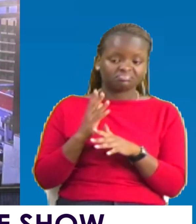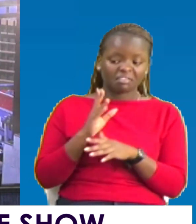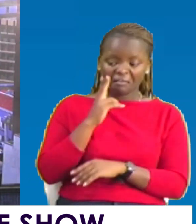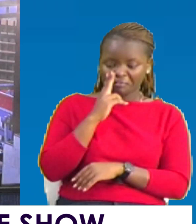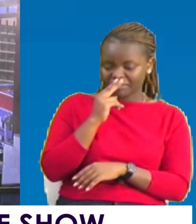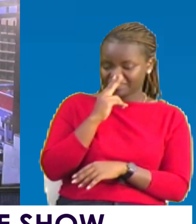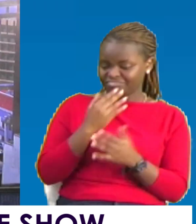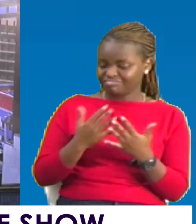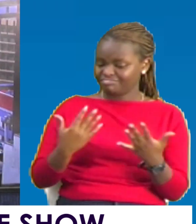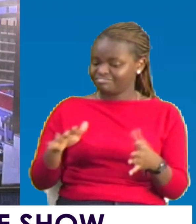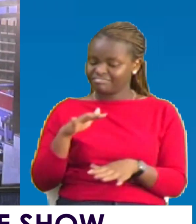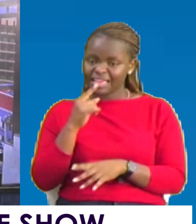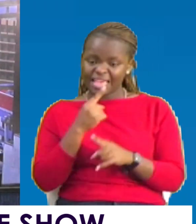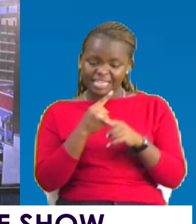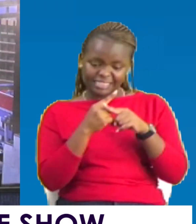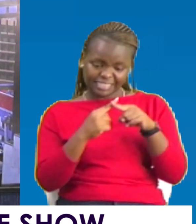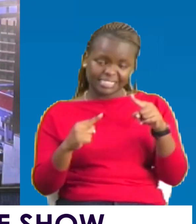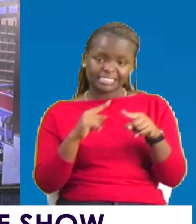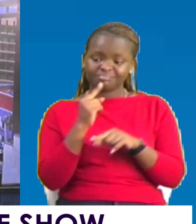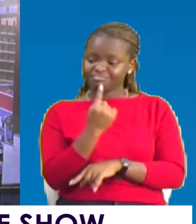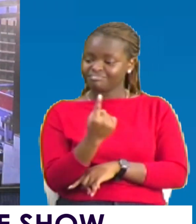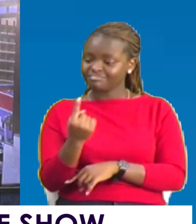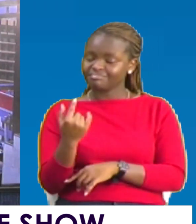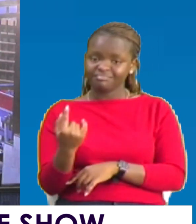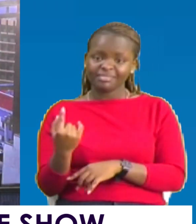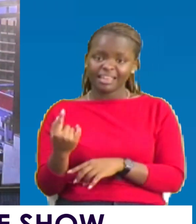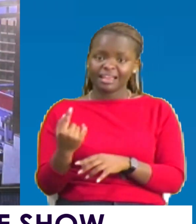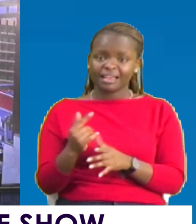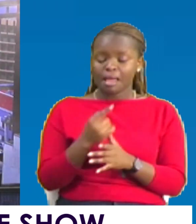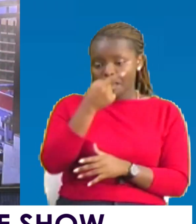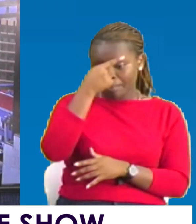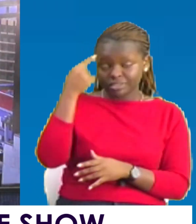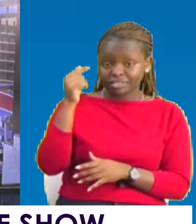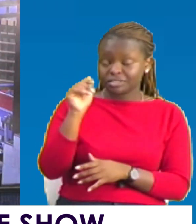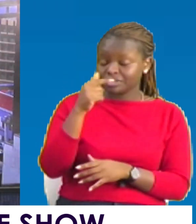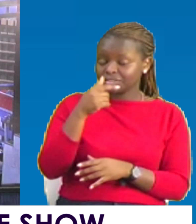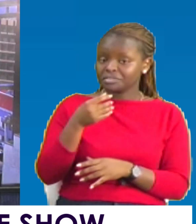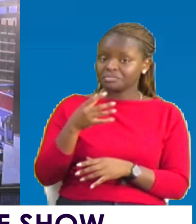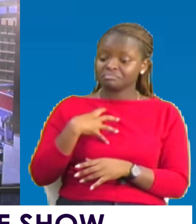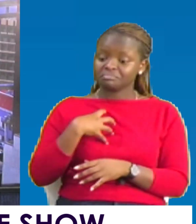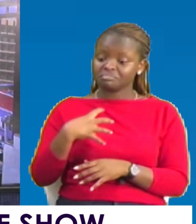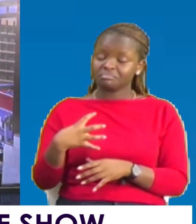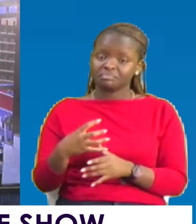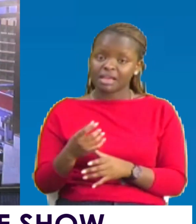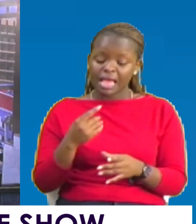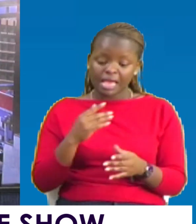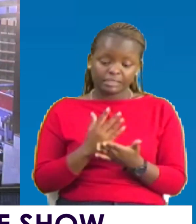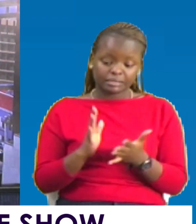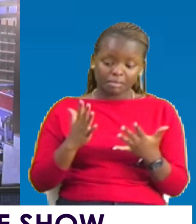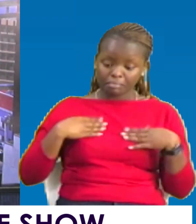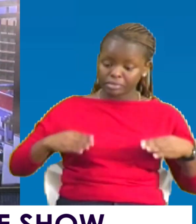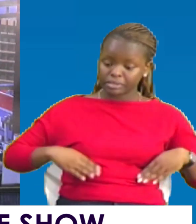as murders. They would kill each other, trust you me, just because of accolades. Somebody would kill each other out